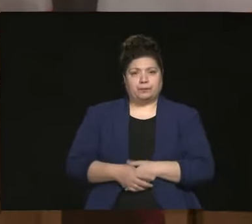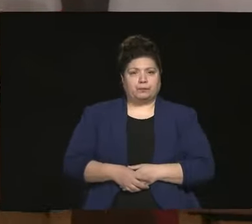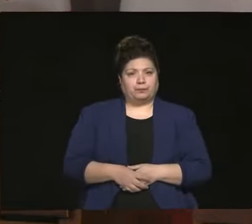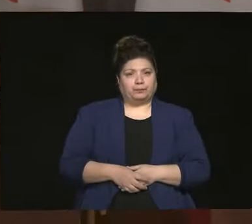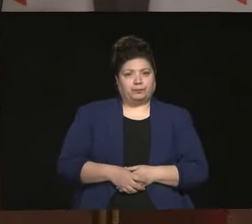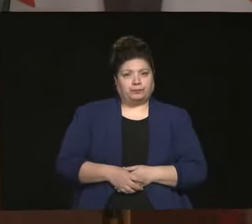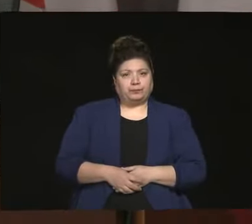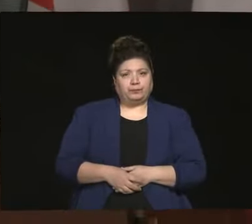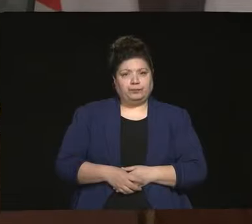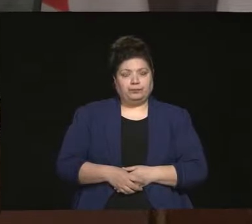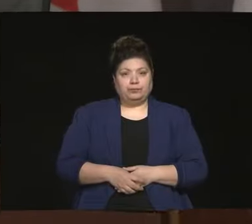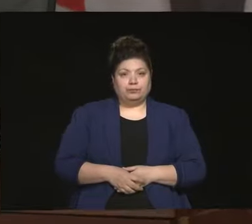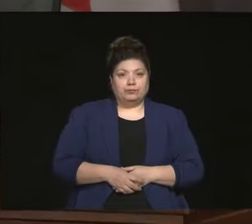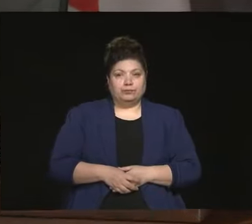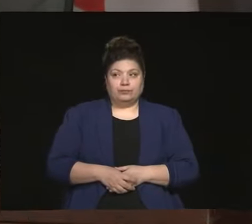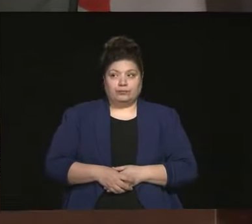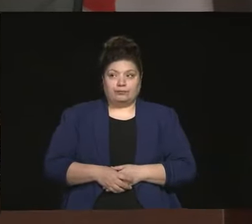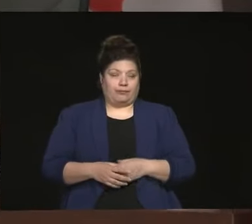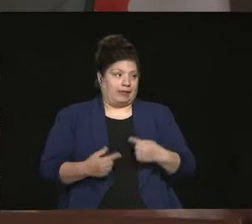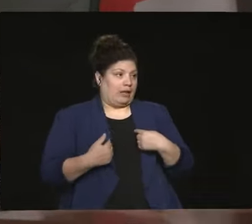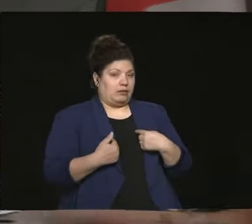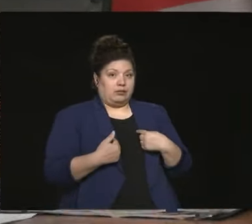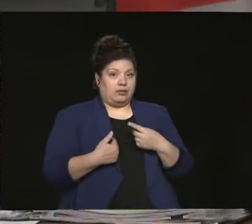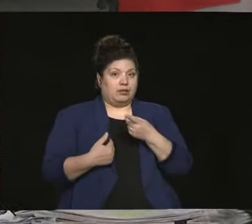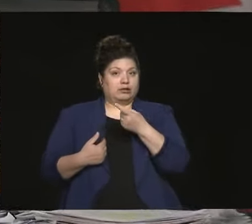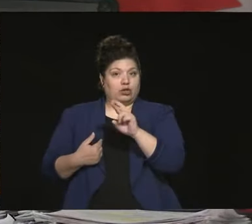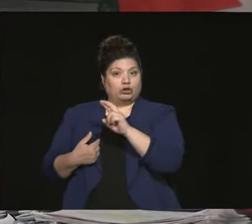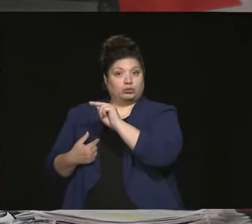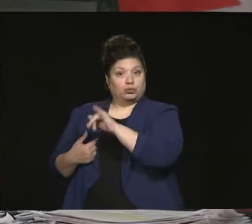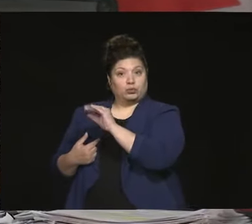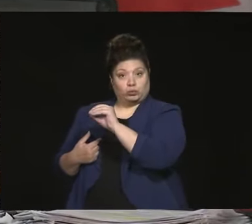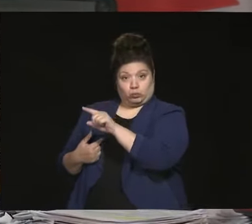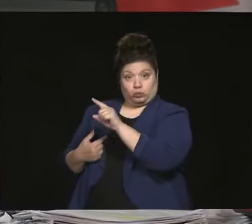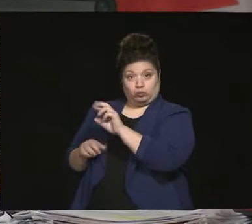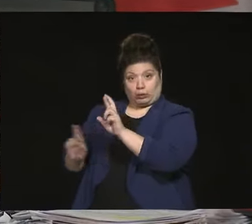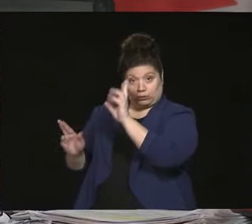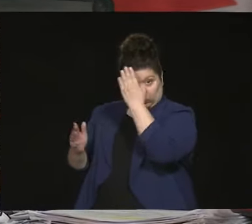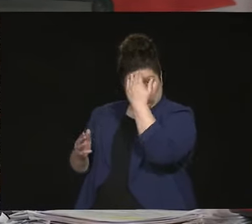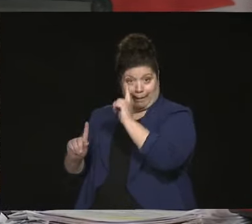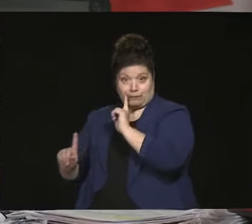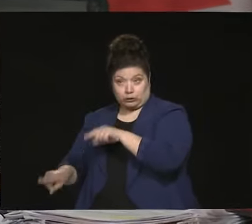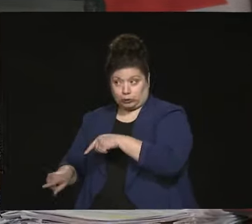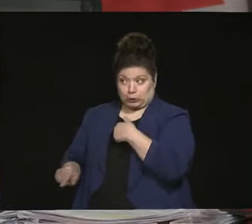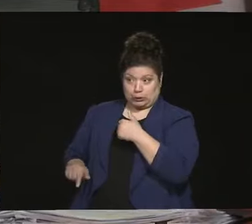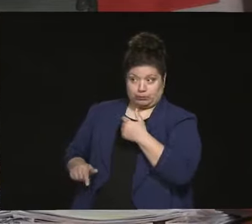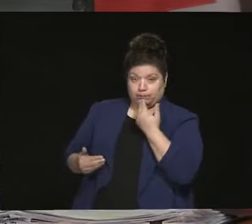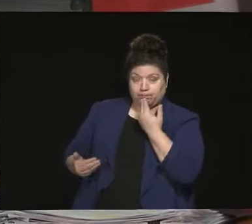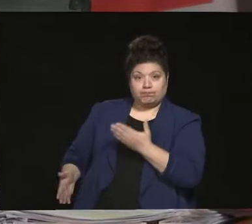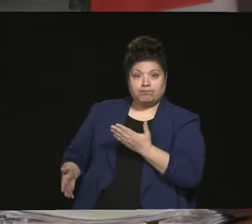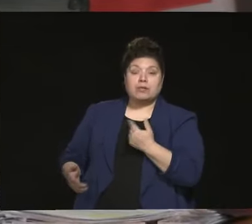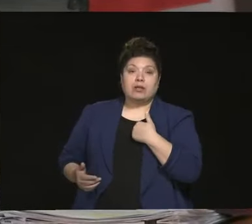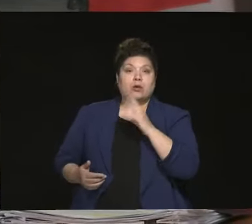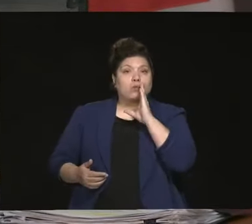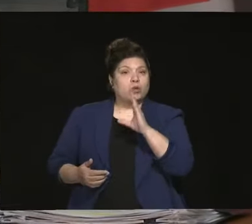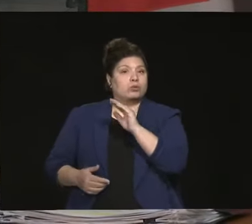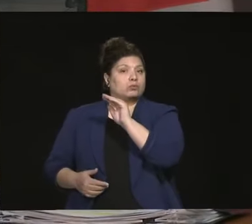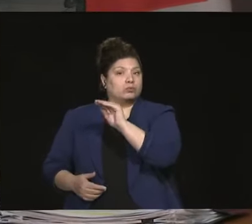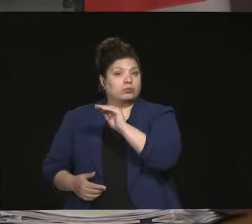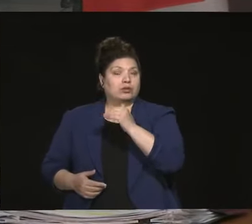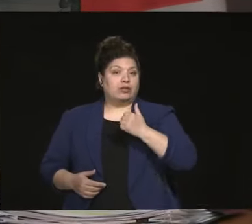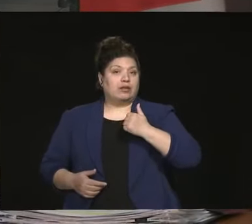I don't know if Dr. New knows the answer to this question. We will talk to our colleagues at the Canadian Institute of Health Research or the